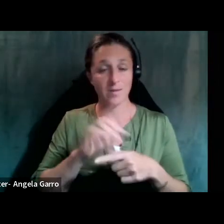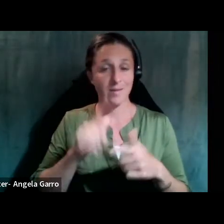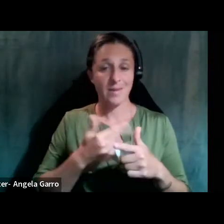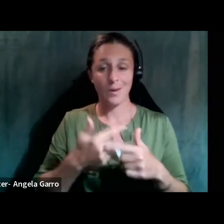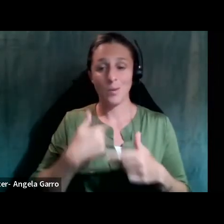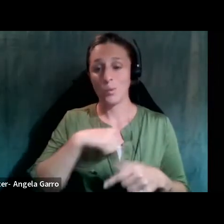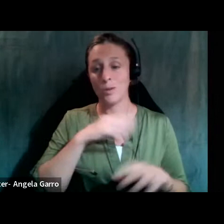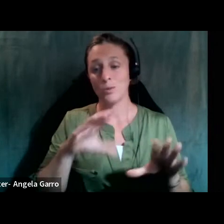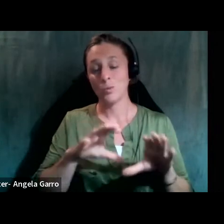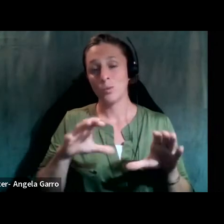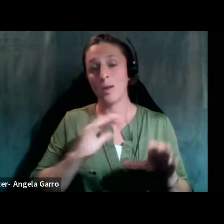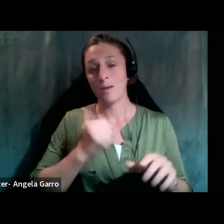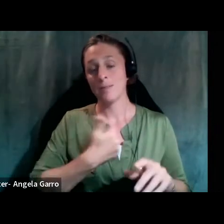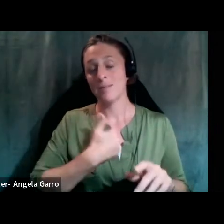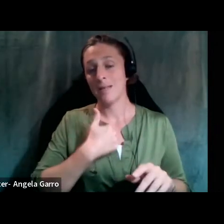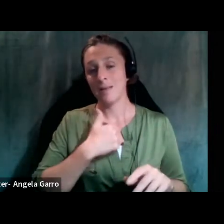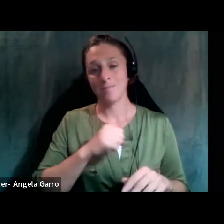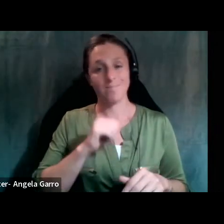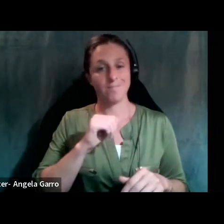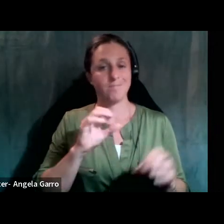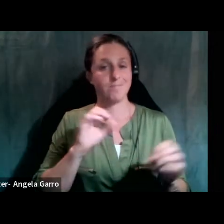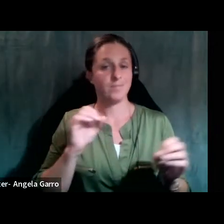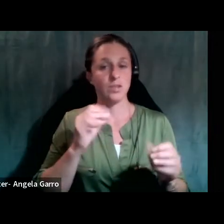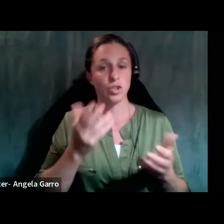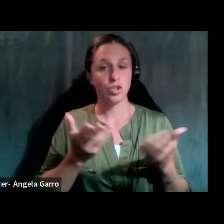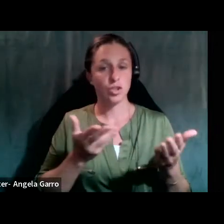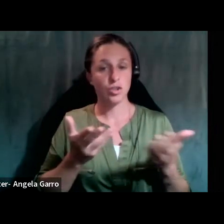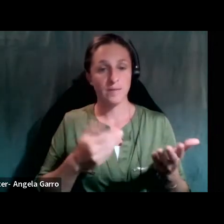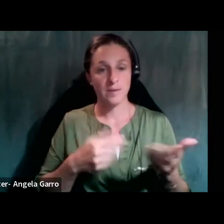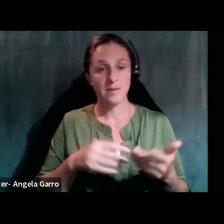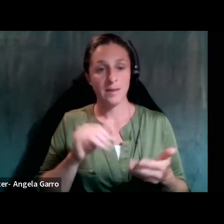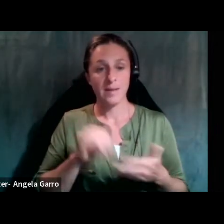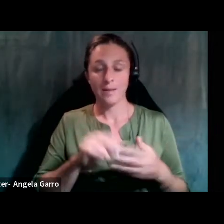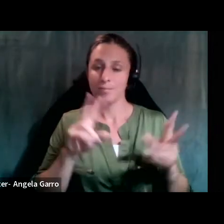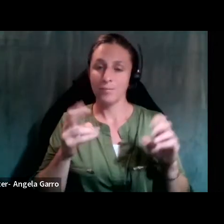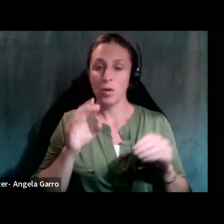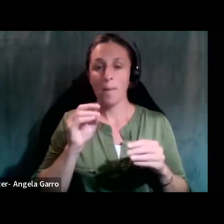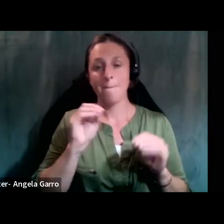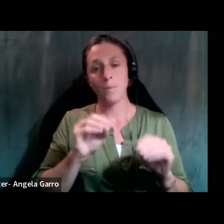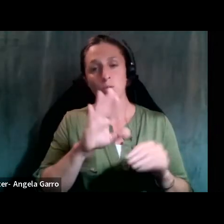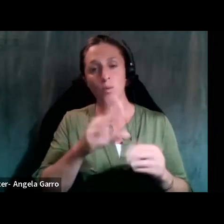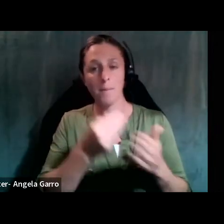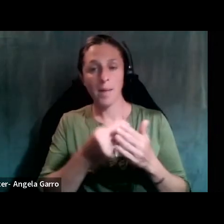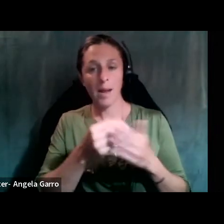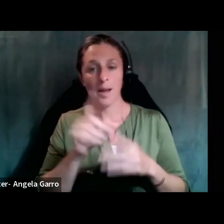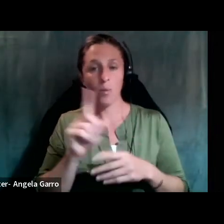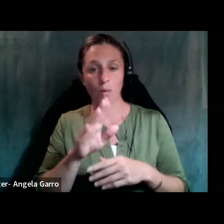so that's how you prove, putting your money where your mouth is. Mhm. So, I mean, love the